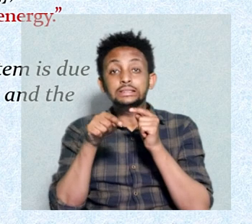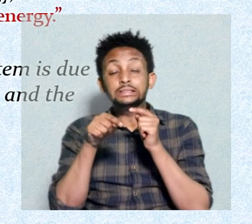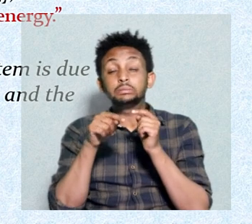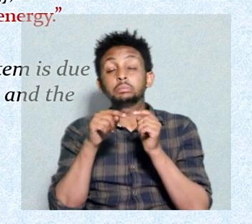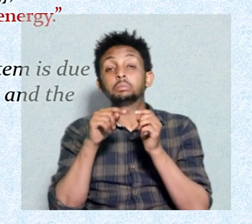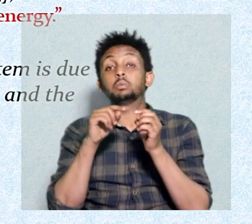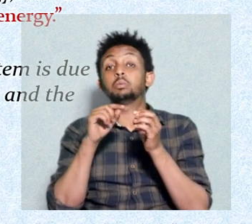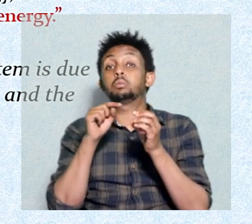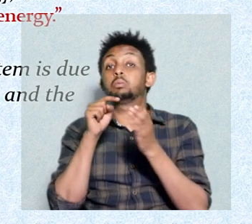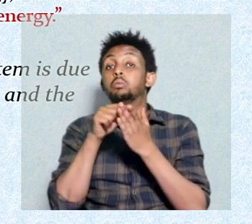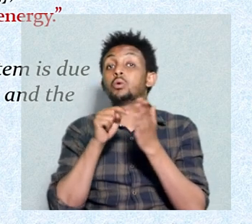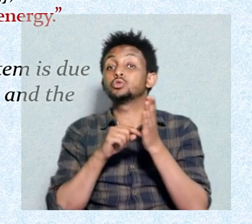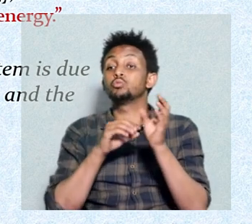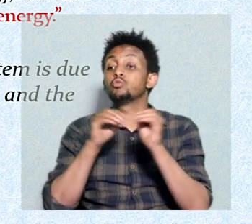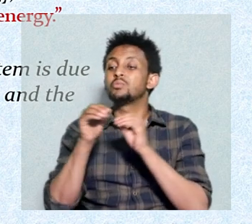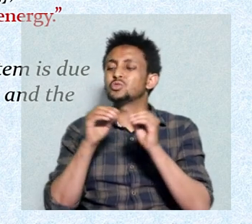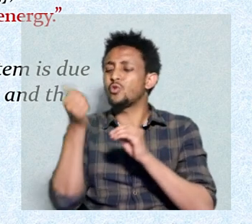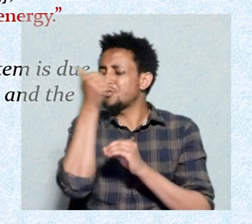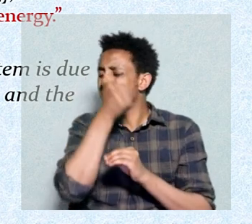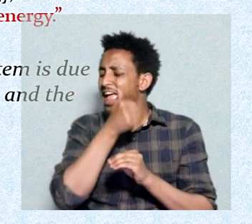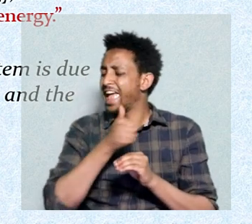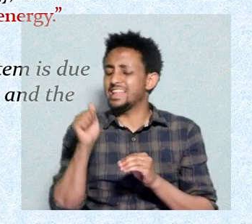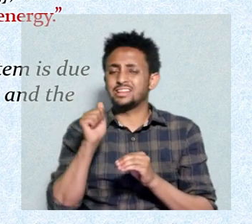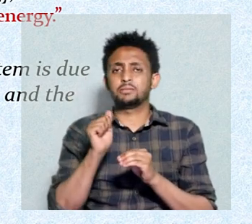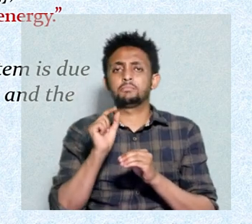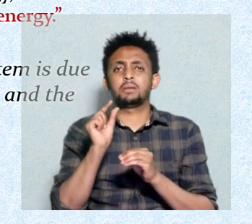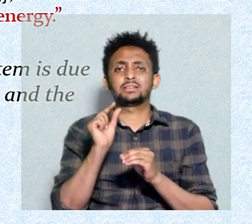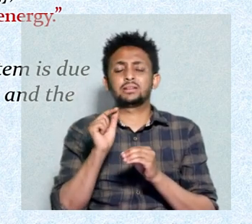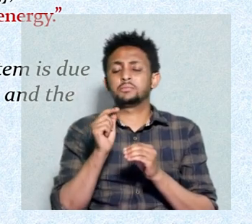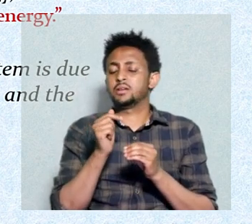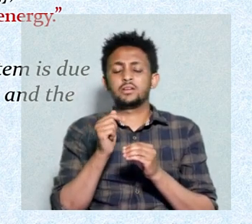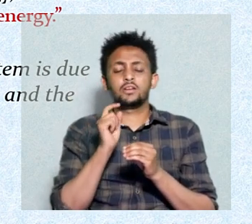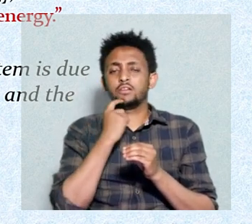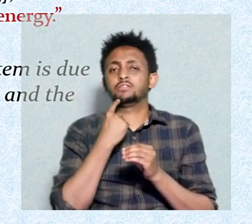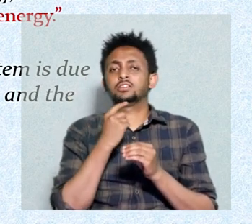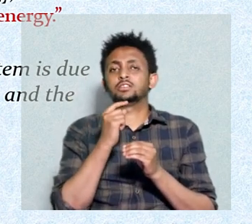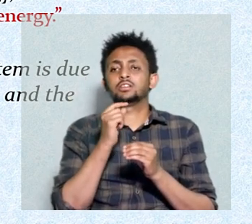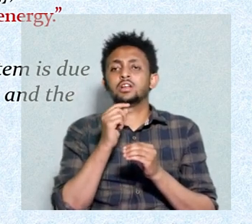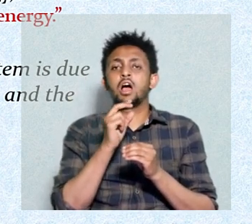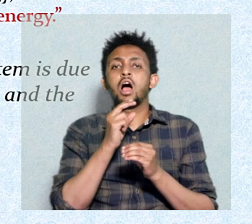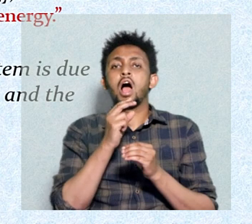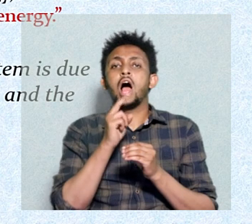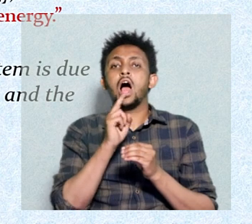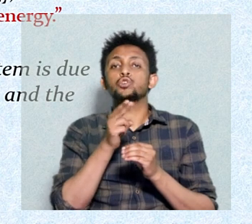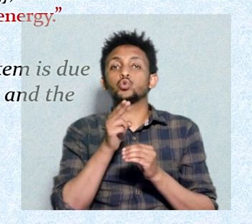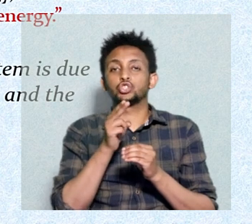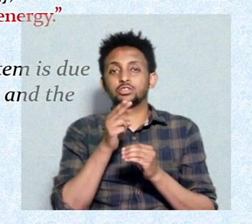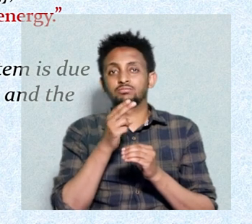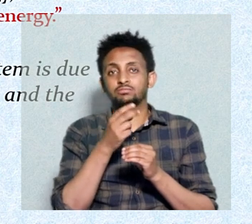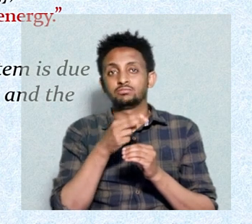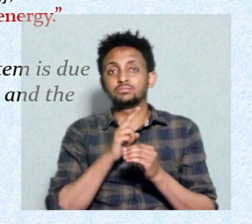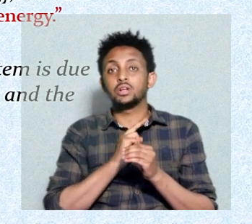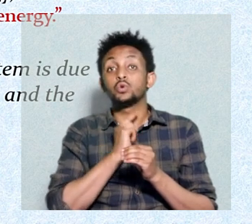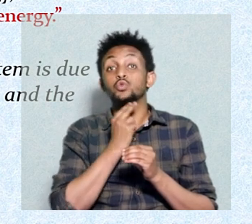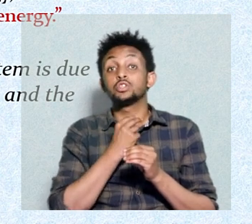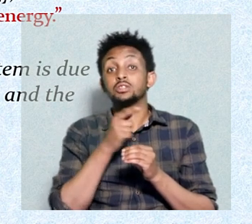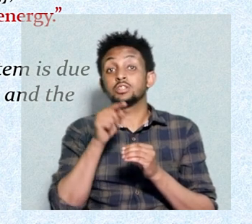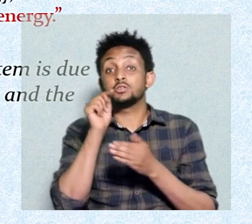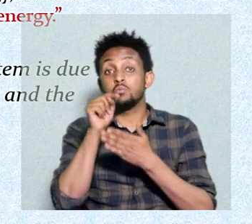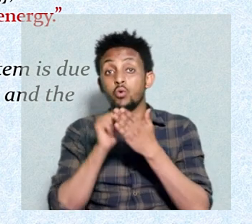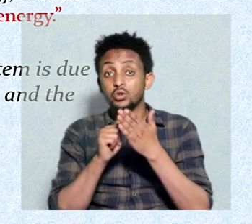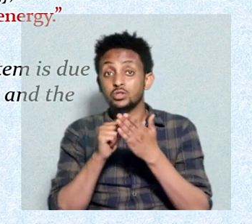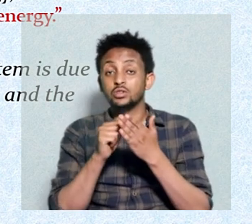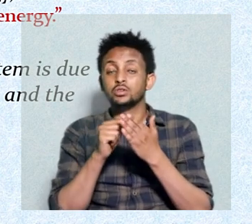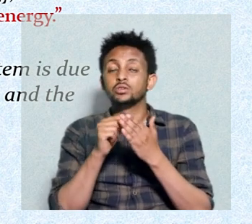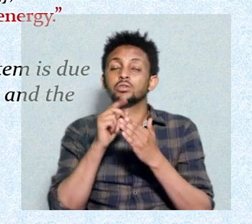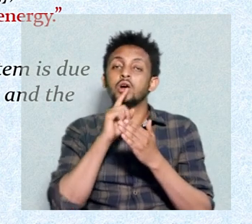point, the movement of every particle, even a single particle, hydrogen, will cease at this point. And this point is known